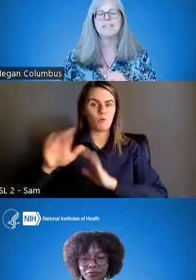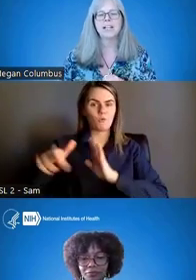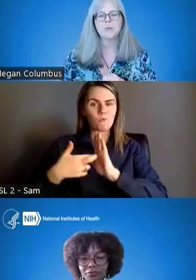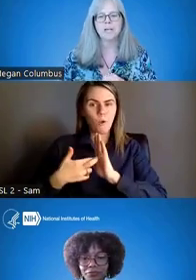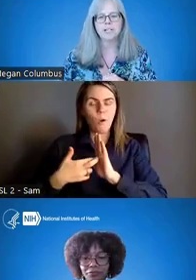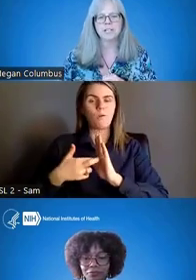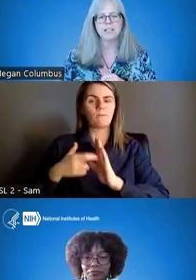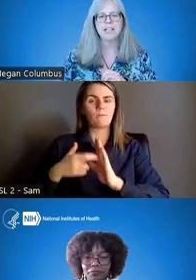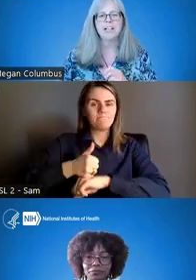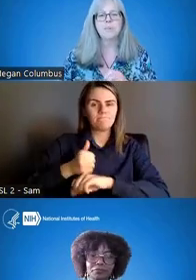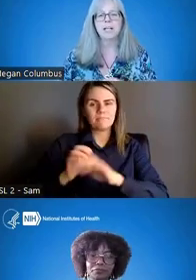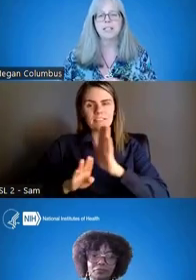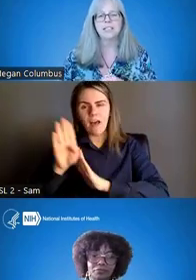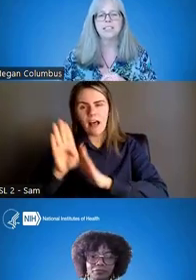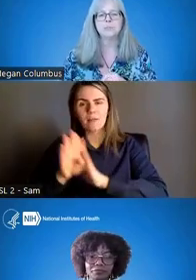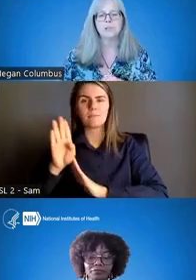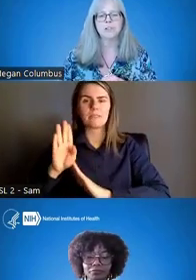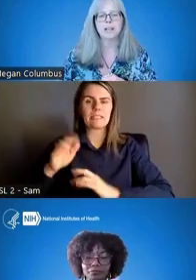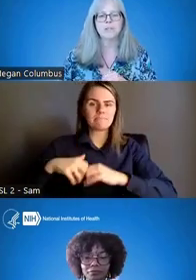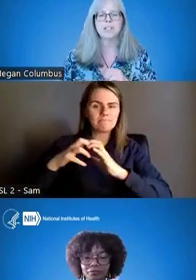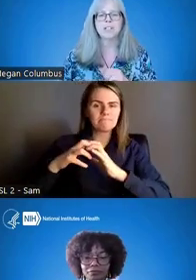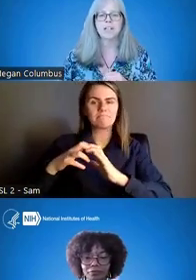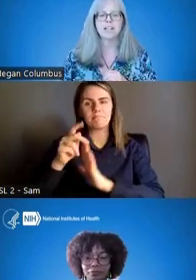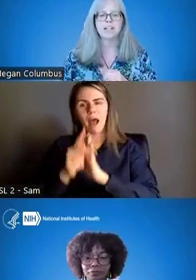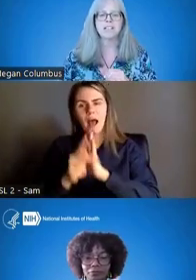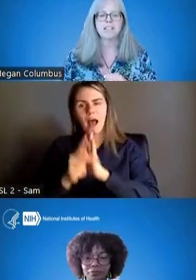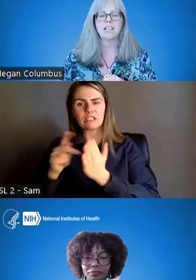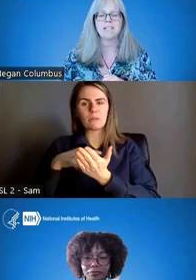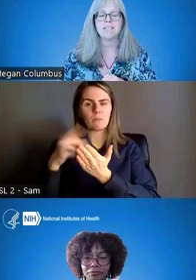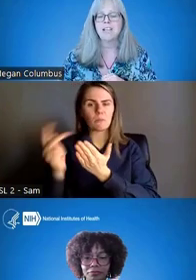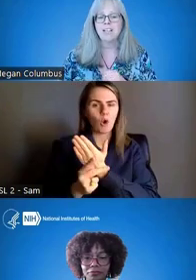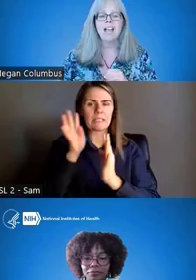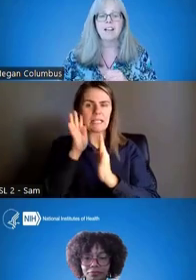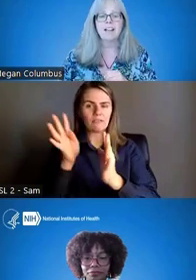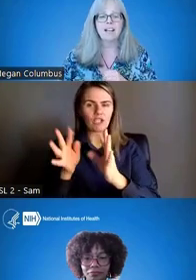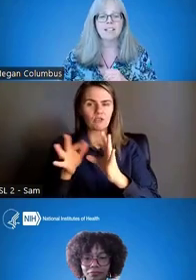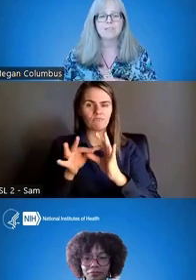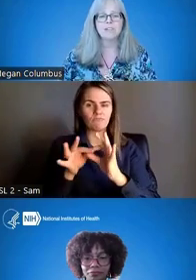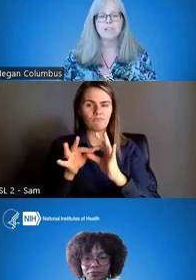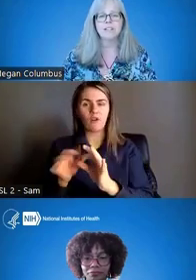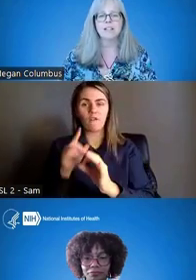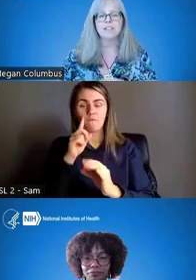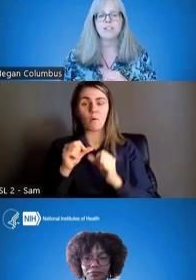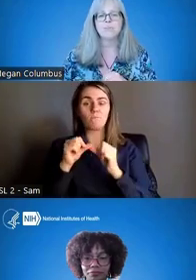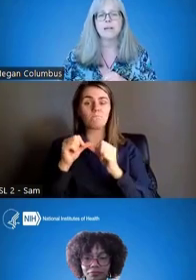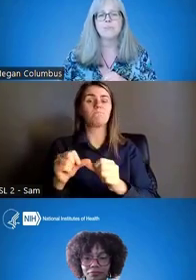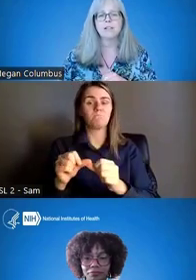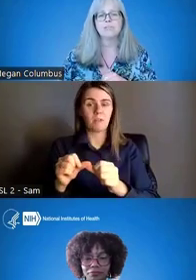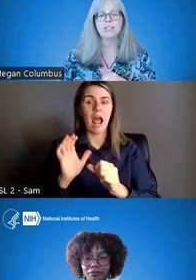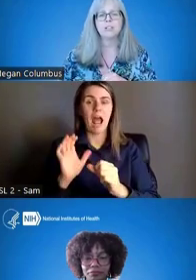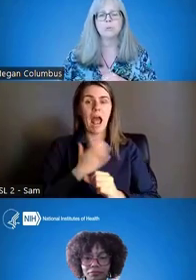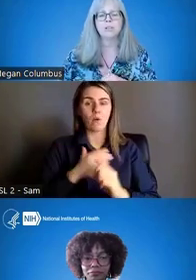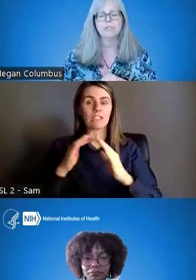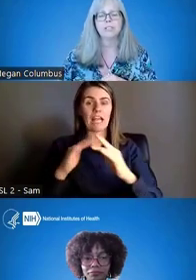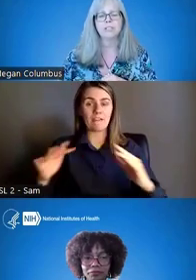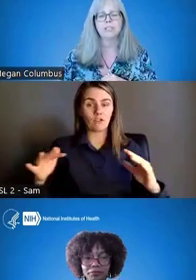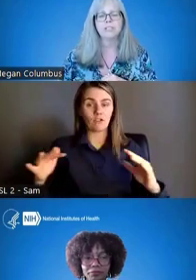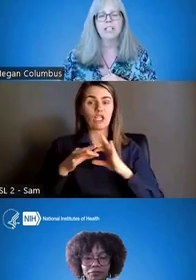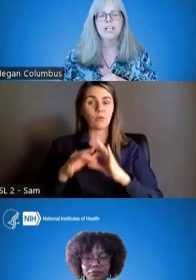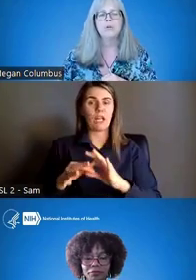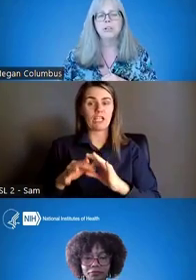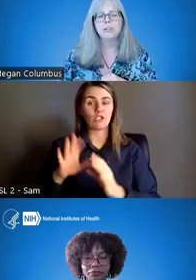and evaluation of policies and programs to train, sustain, and enhance the diversity of the future biomedical research